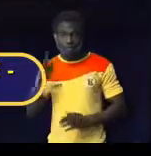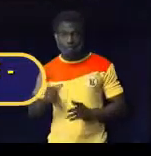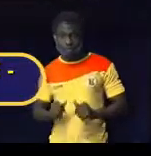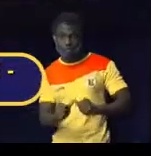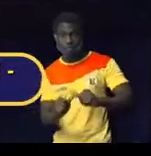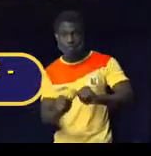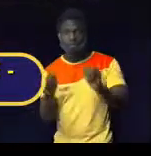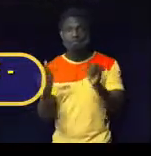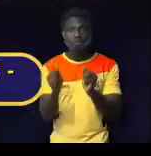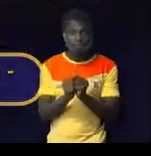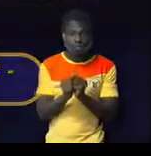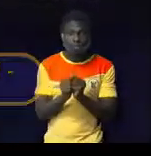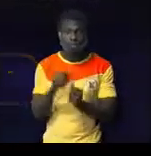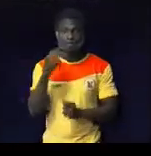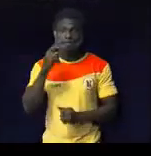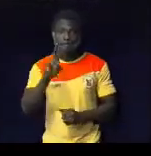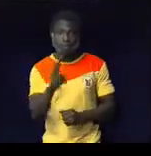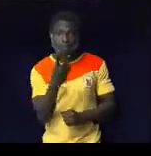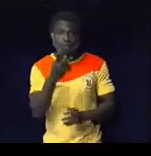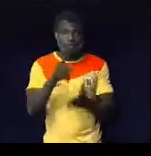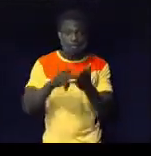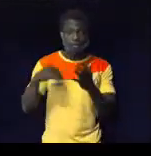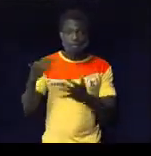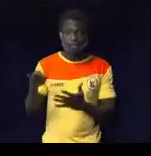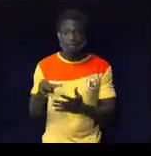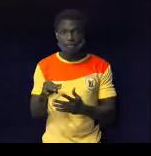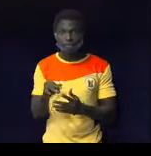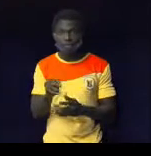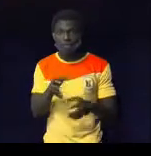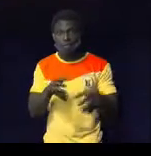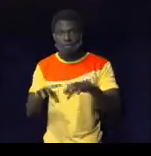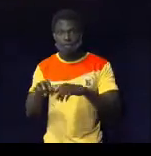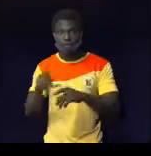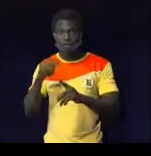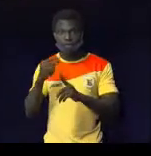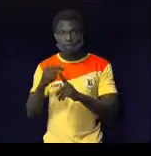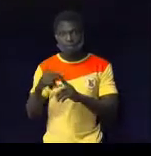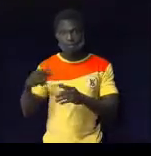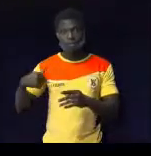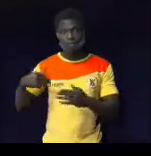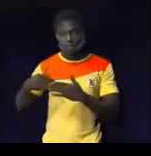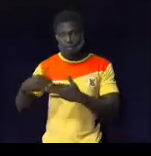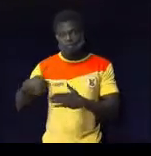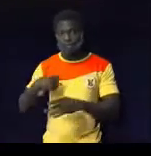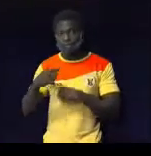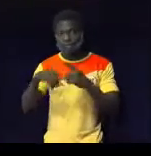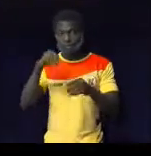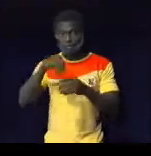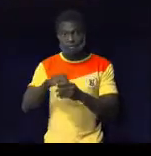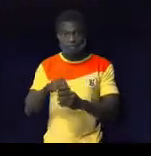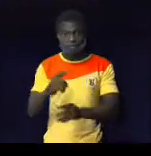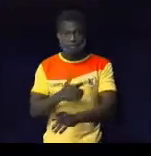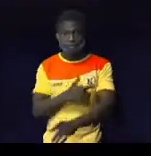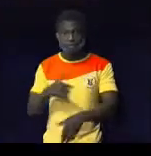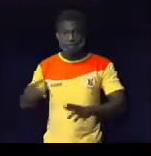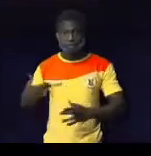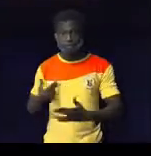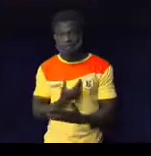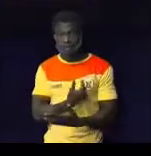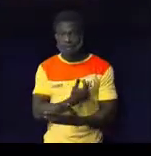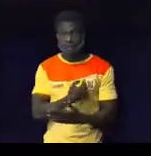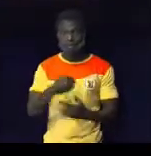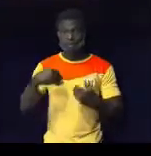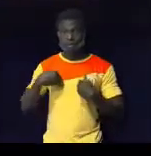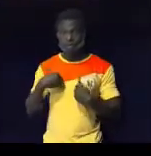we will continue with the second part of adverbs. But before we go into the lesson proper, let's have the correction